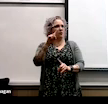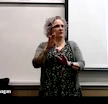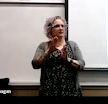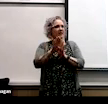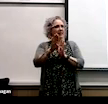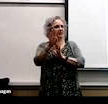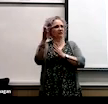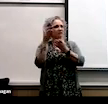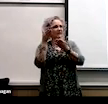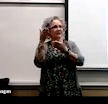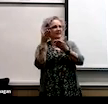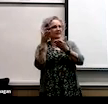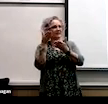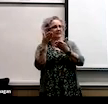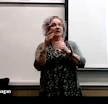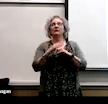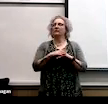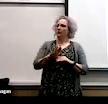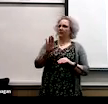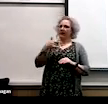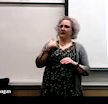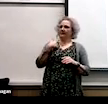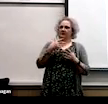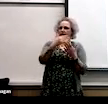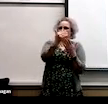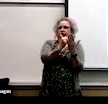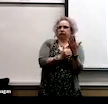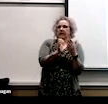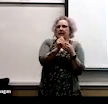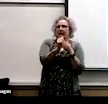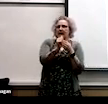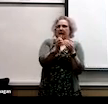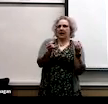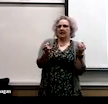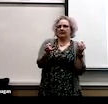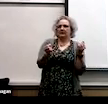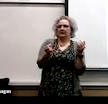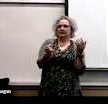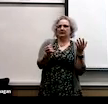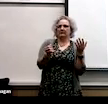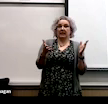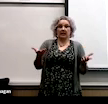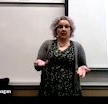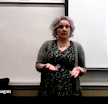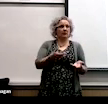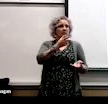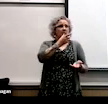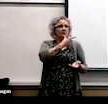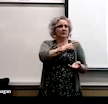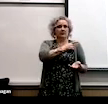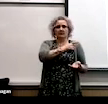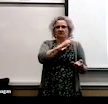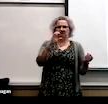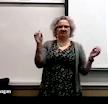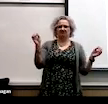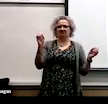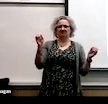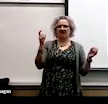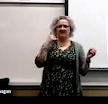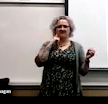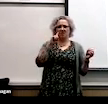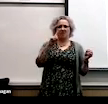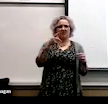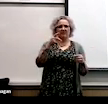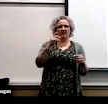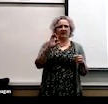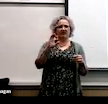are guidelines. That's a guideline. I mean, you could answer better than I. I don't believe that there's anything in London that is No, they don't. specifically for primary care of